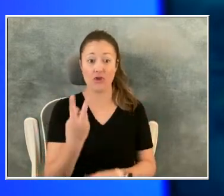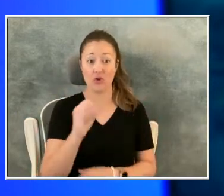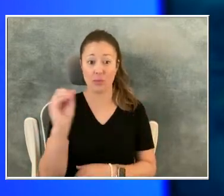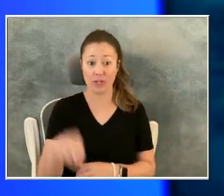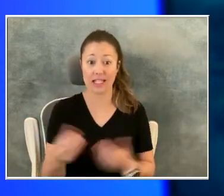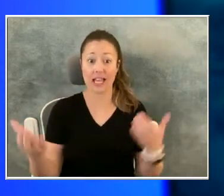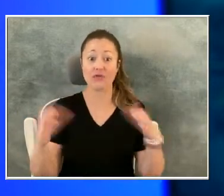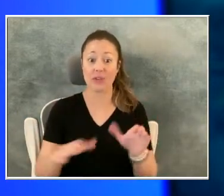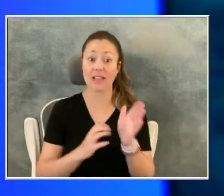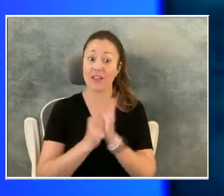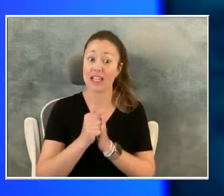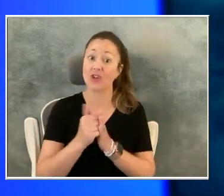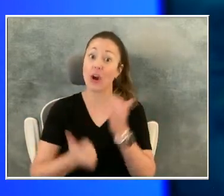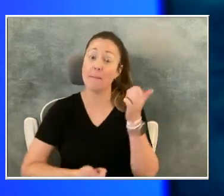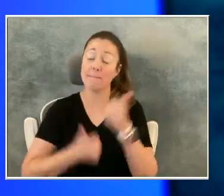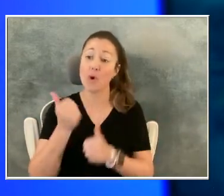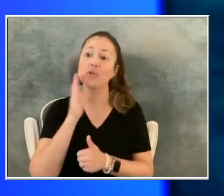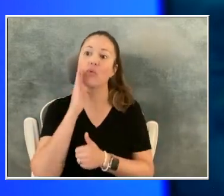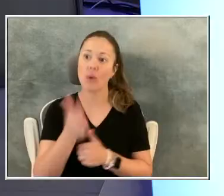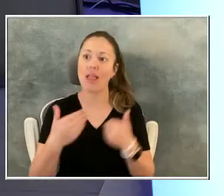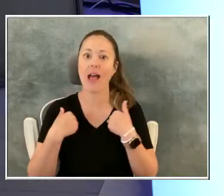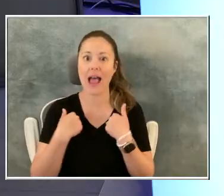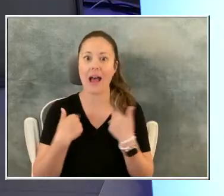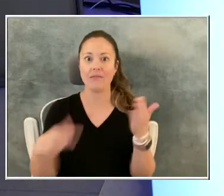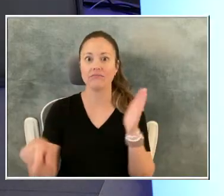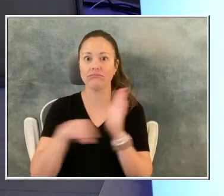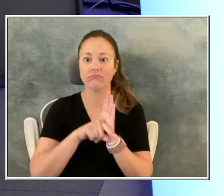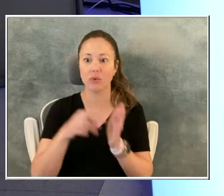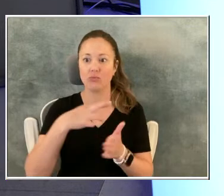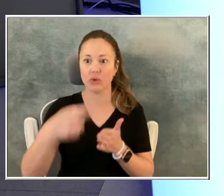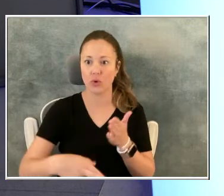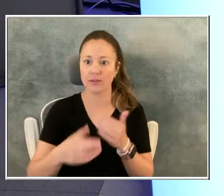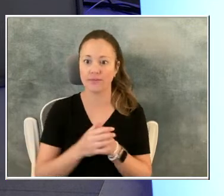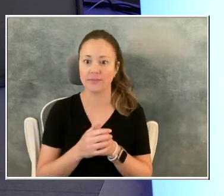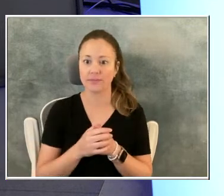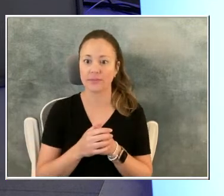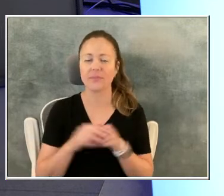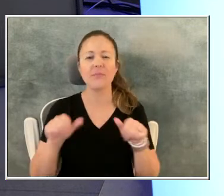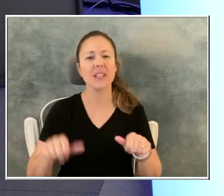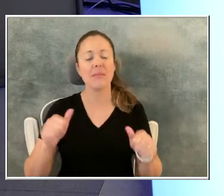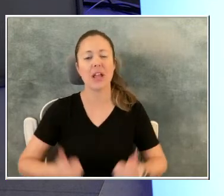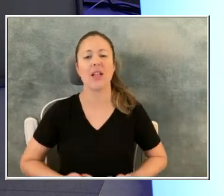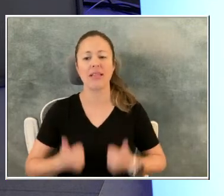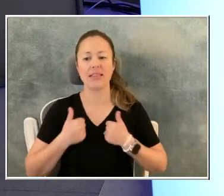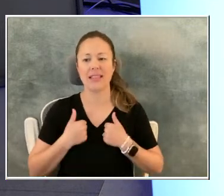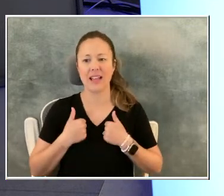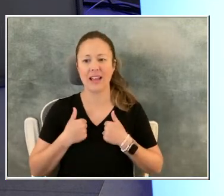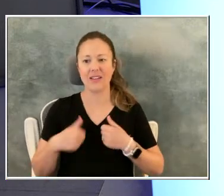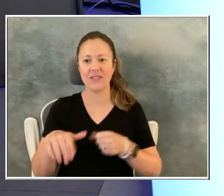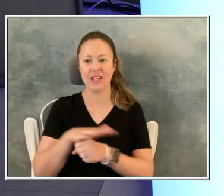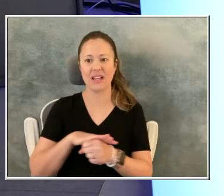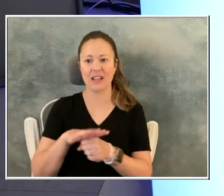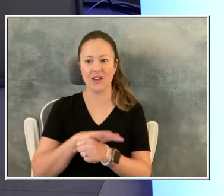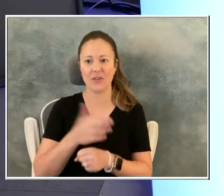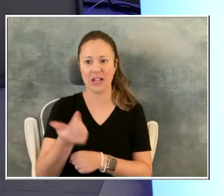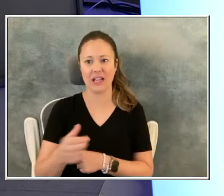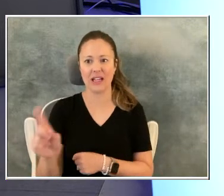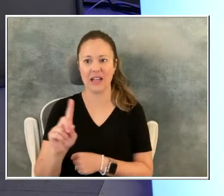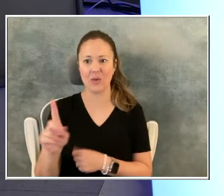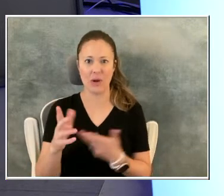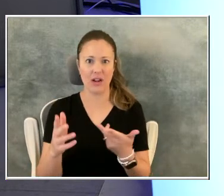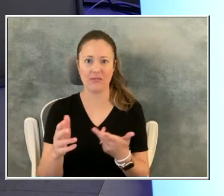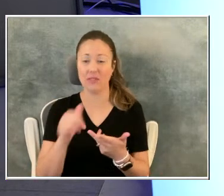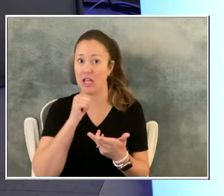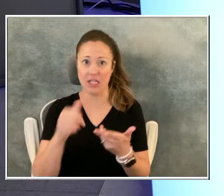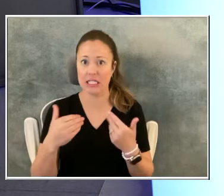most of our biopsies will have benign results. Is it possible, though, for you to live in an area or part of a state anywhere in the country that does not have